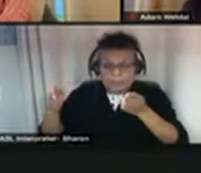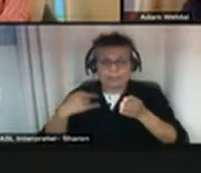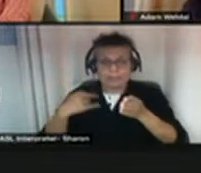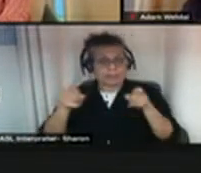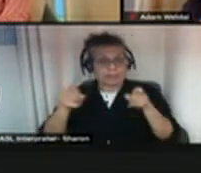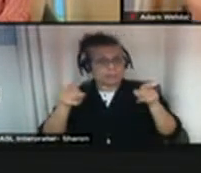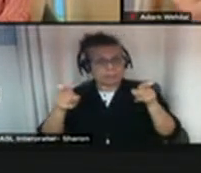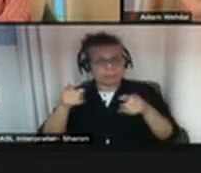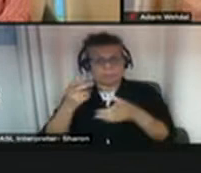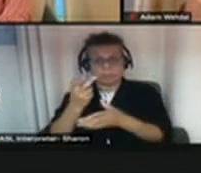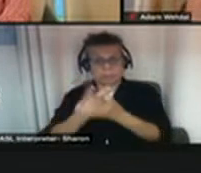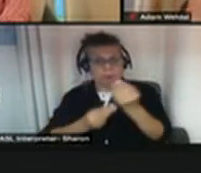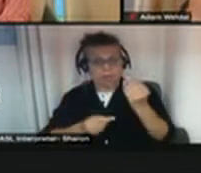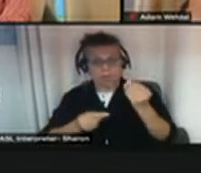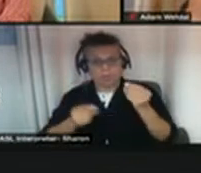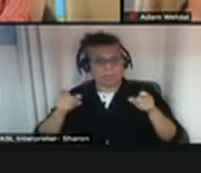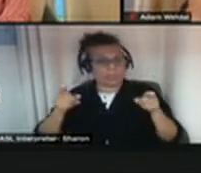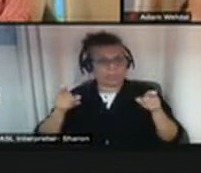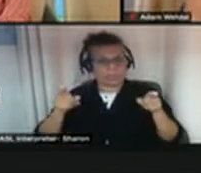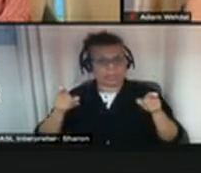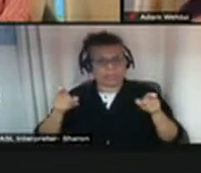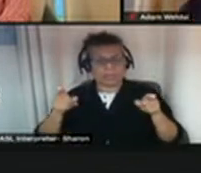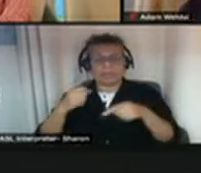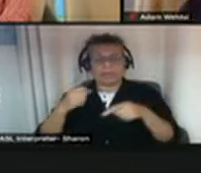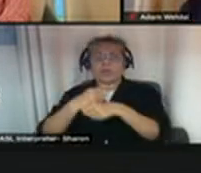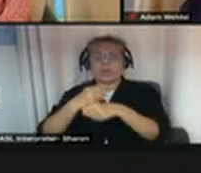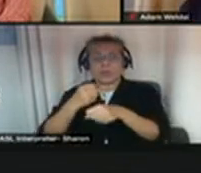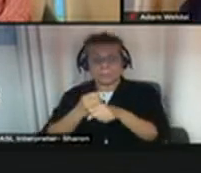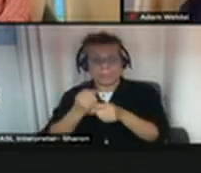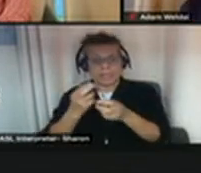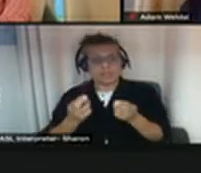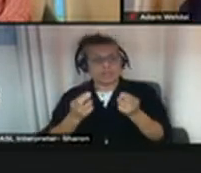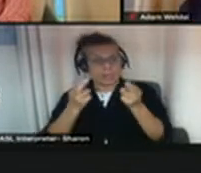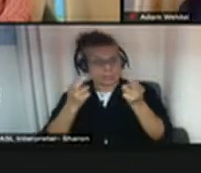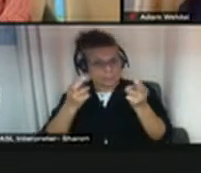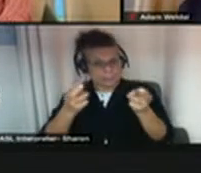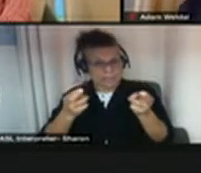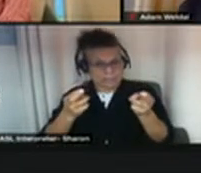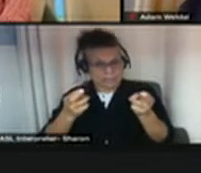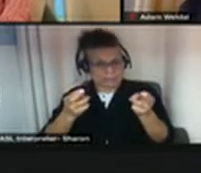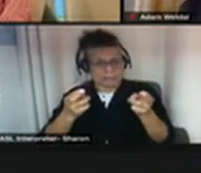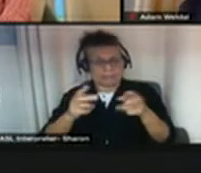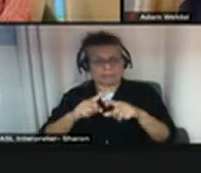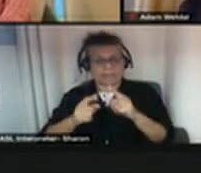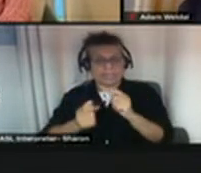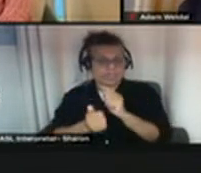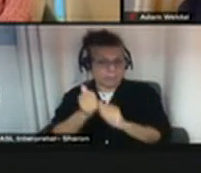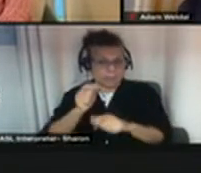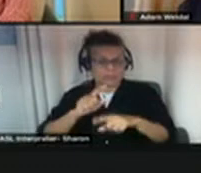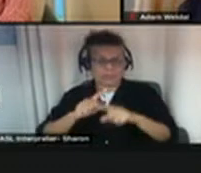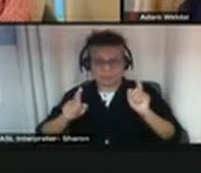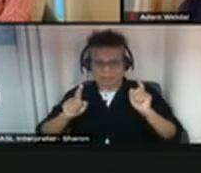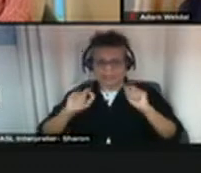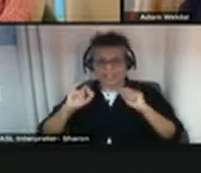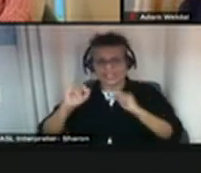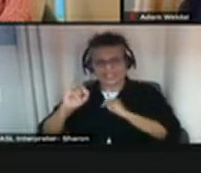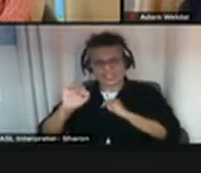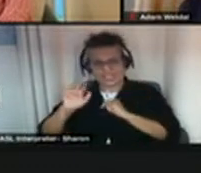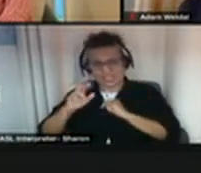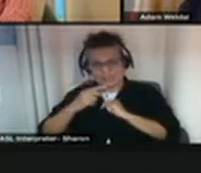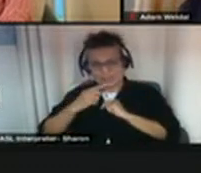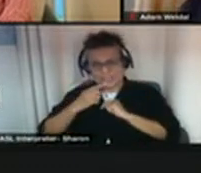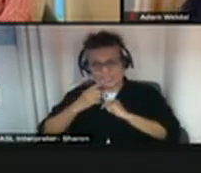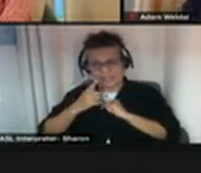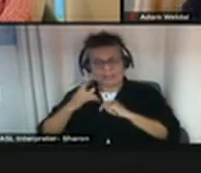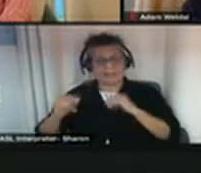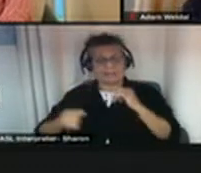they will not. They will make the recommendation, it will be highly recommended, but as Ms. Spadafore outlined, it ultimately